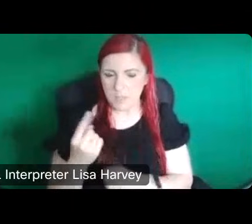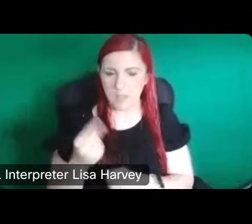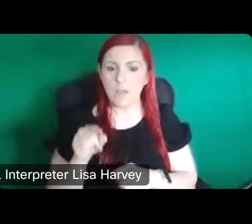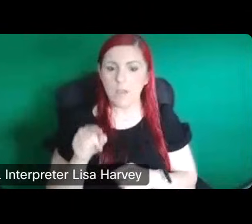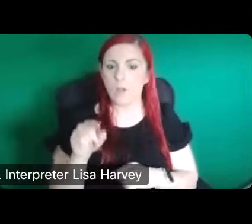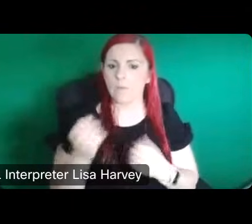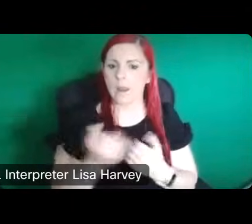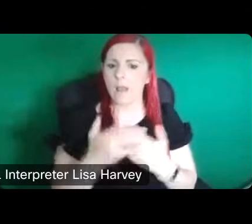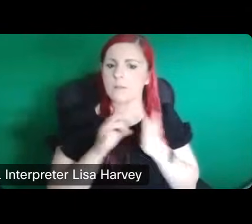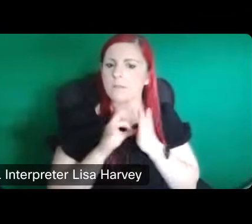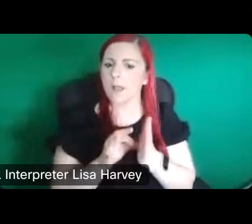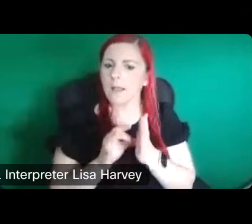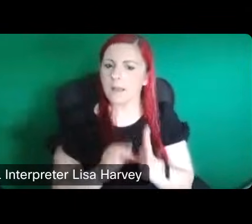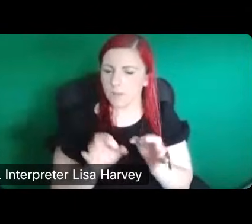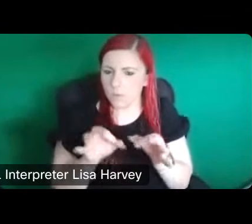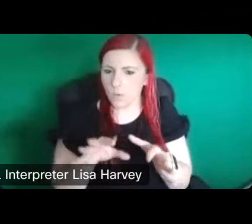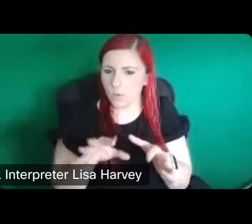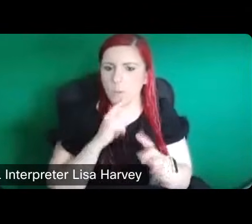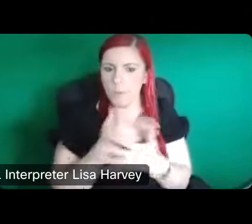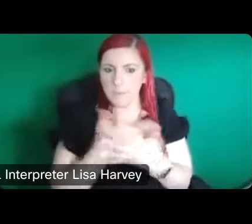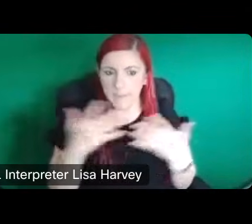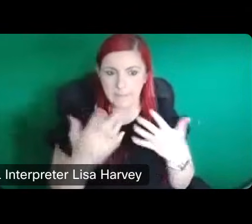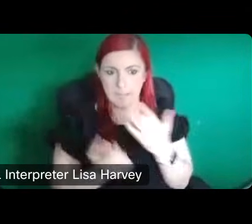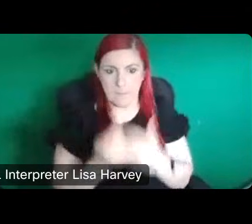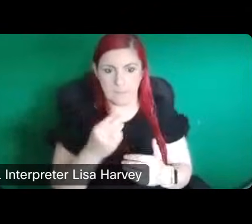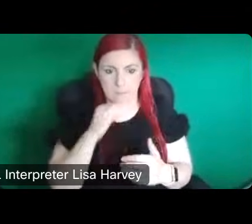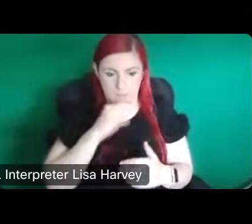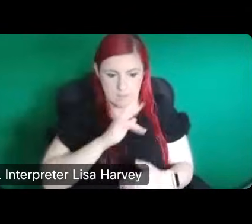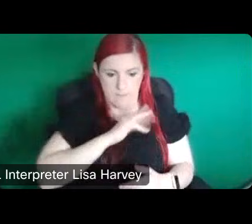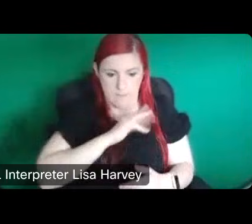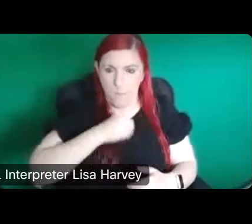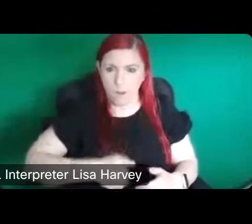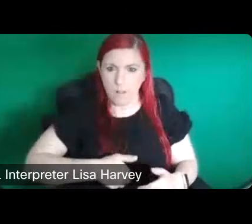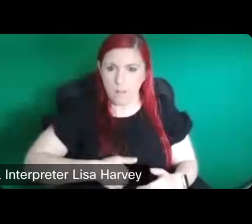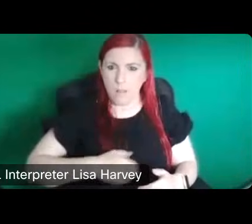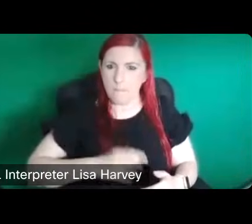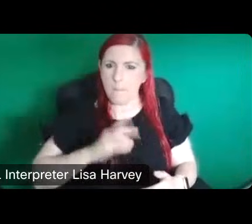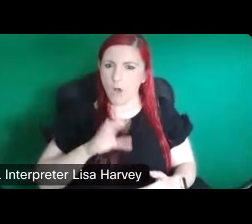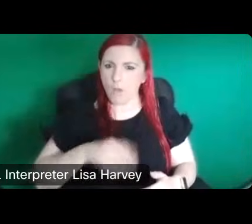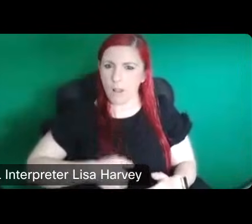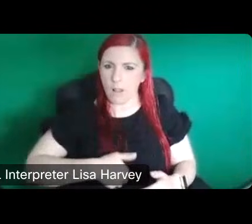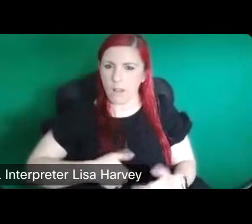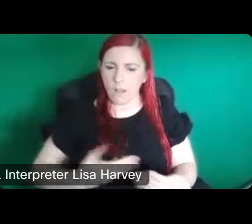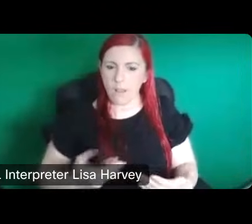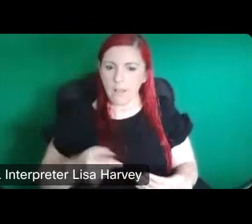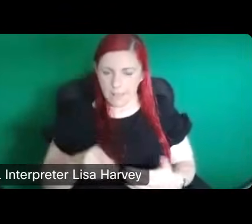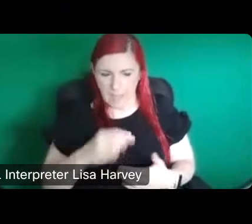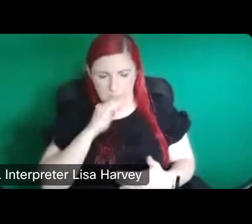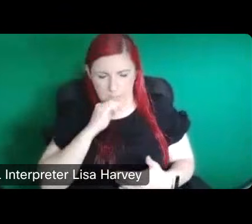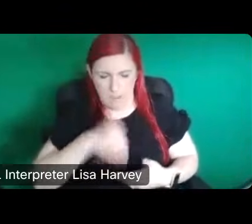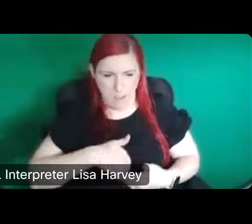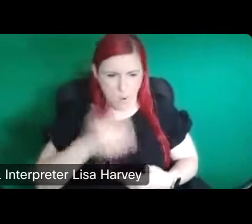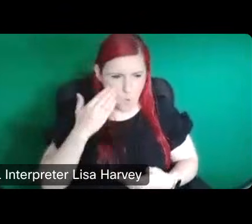the biggest deciding factor in each one of us is our own moral compass. That compass points us in the right direction, and most